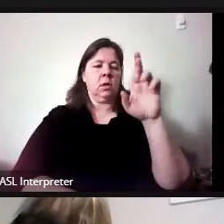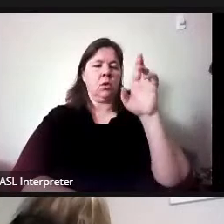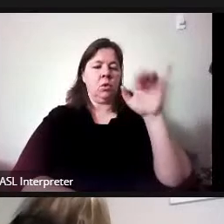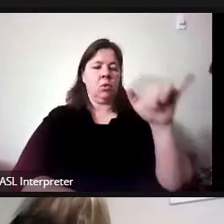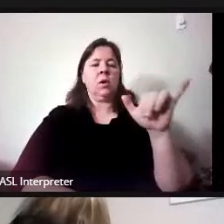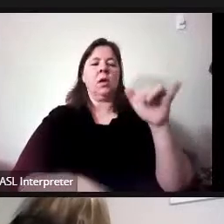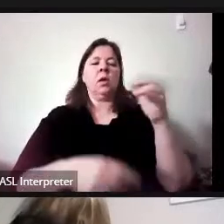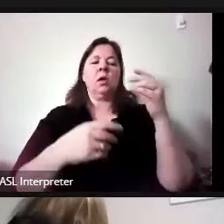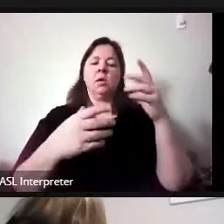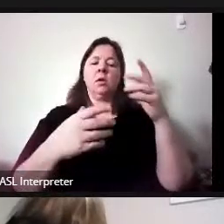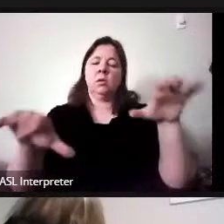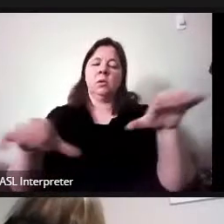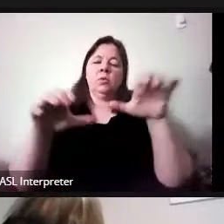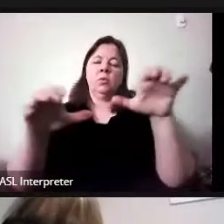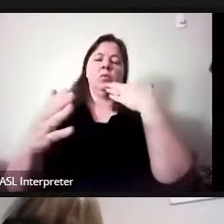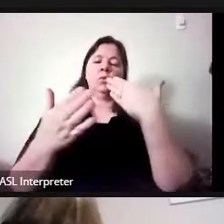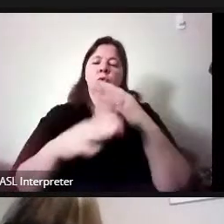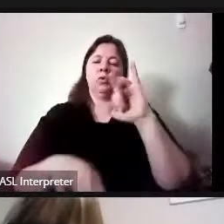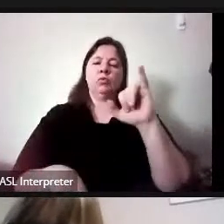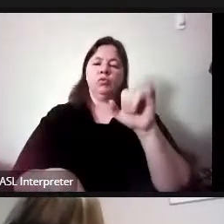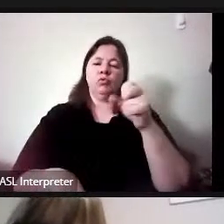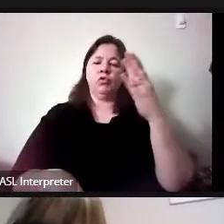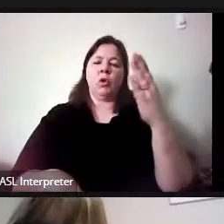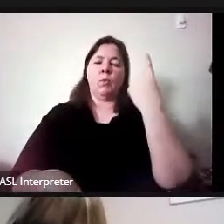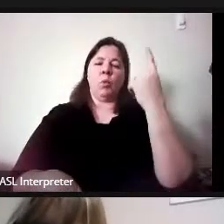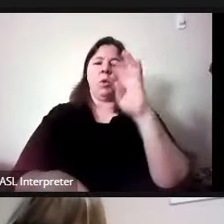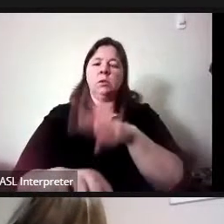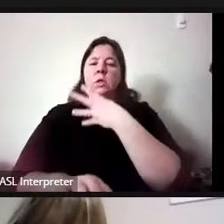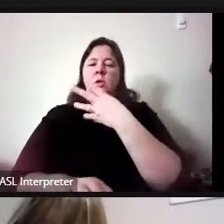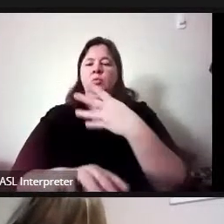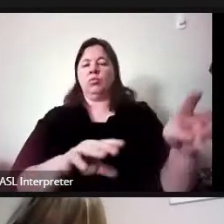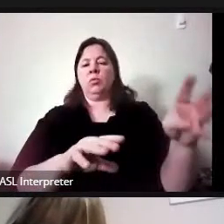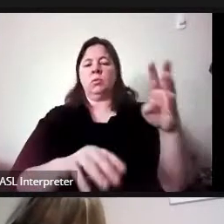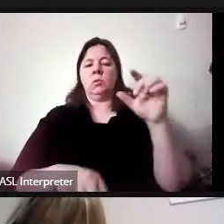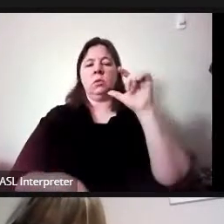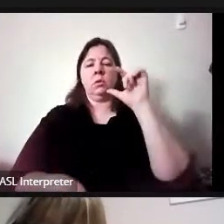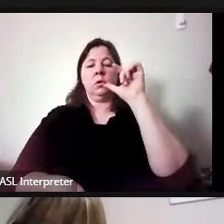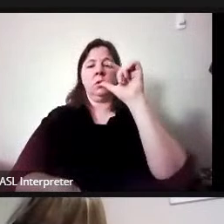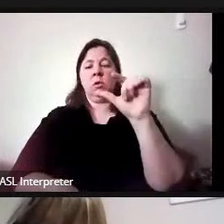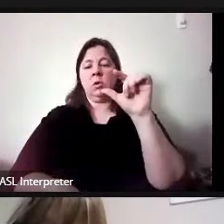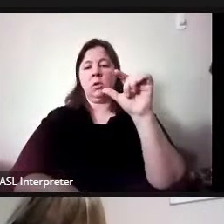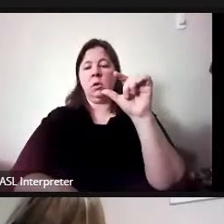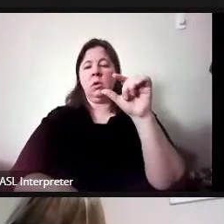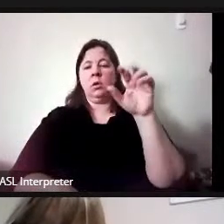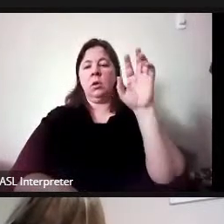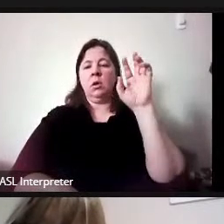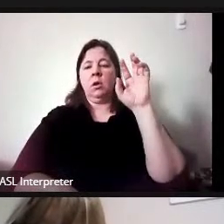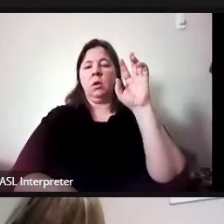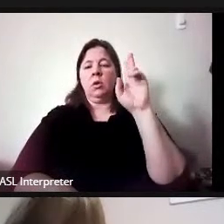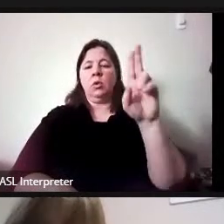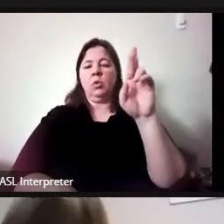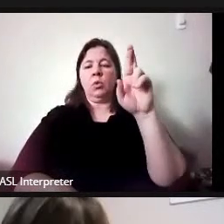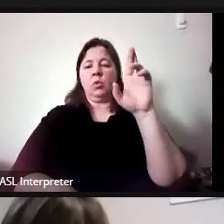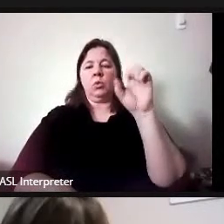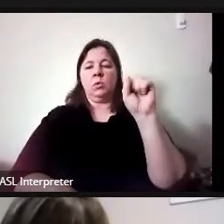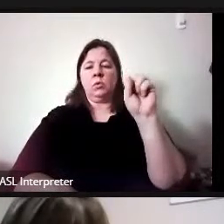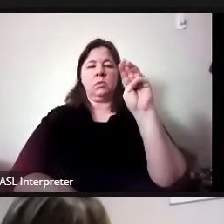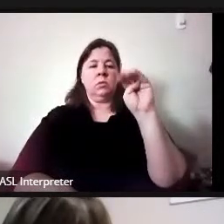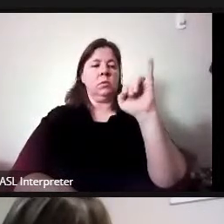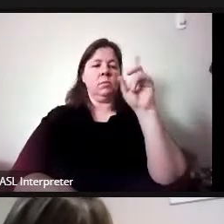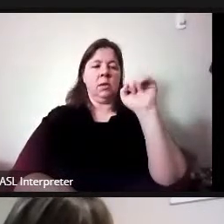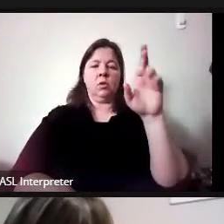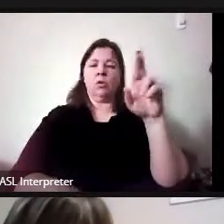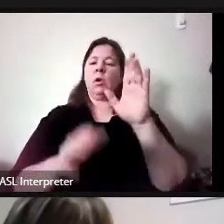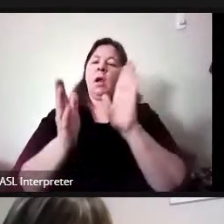aware of into one schedule. So also, GURSMINDER, if you can ask your team, or if you could maybe just send it to